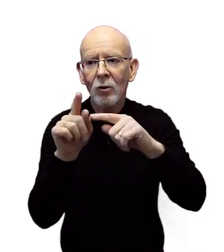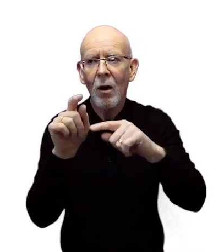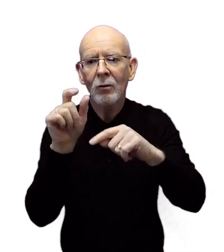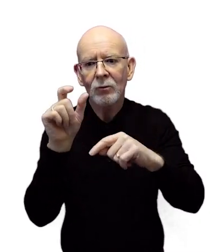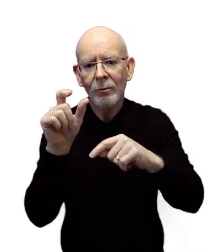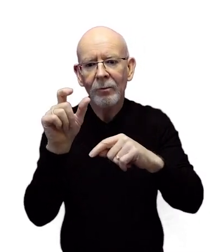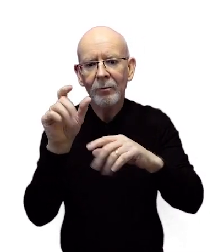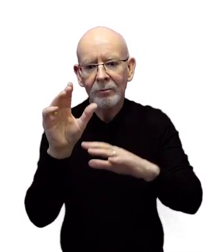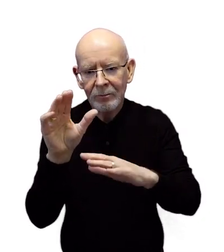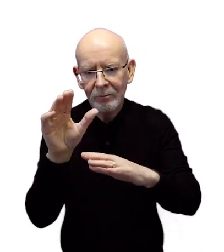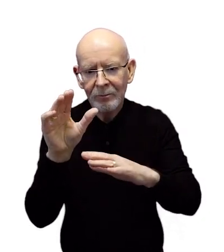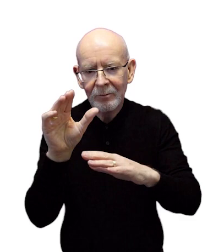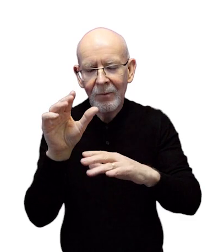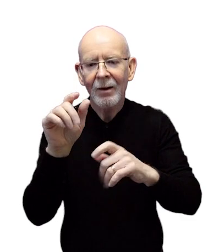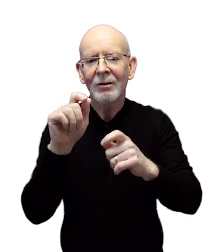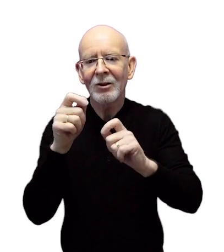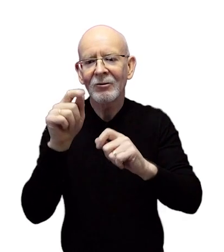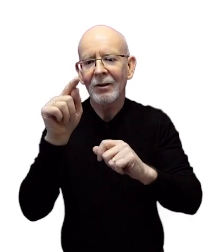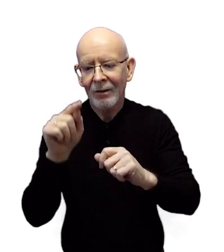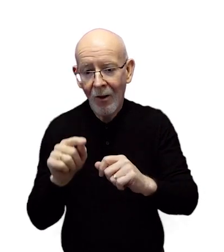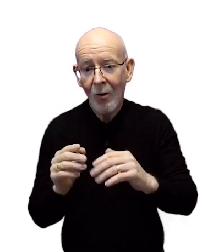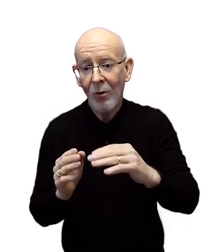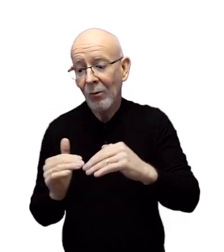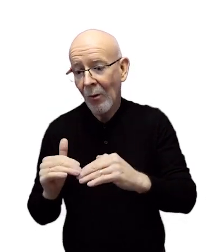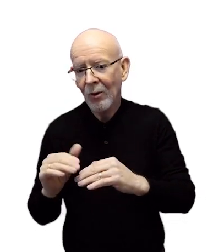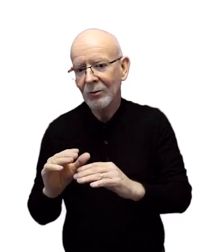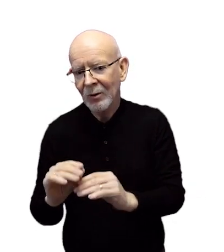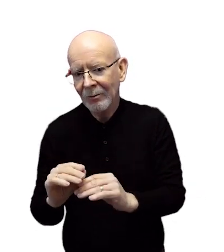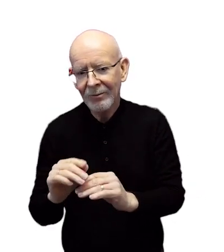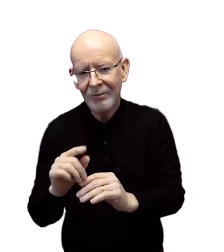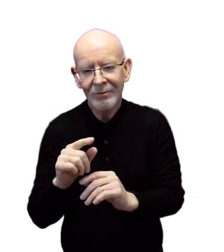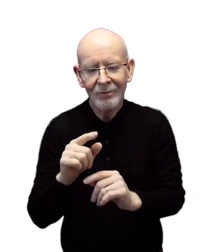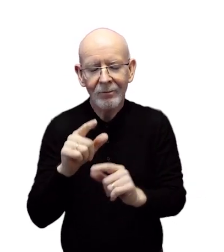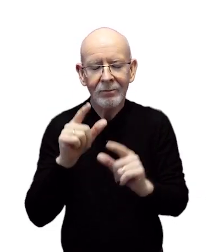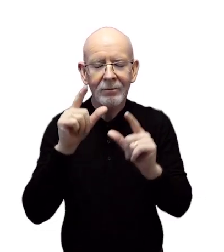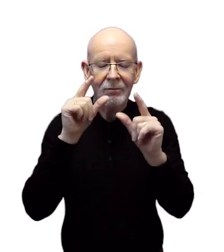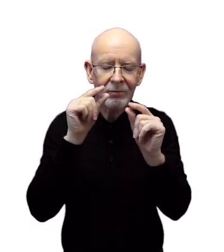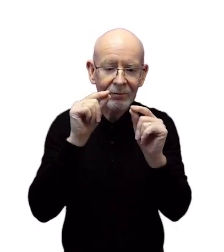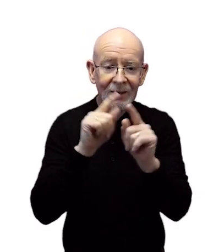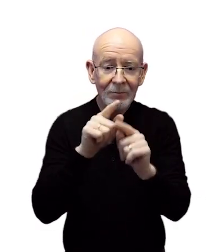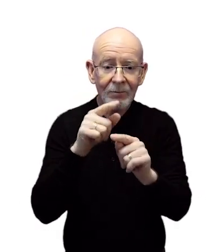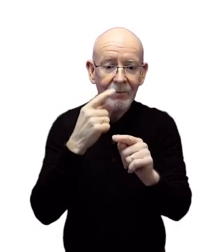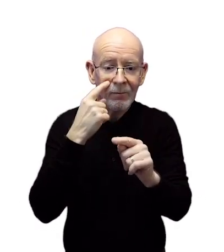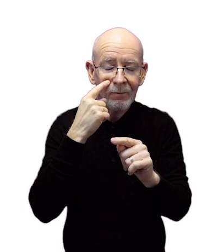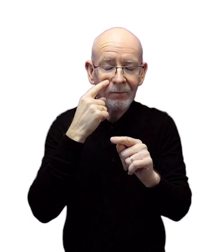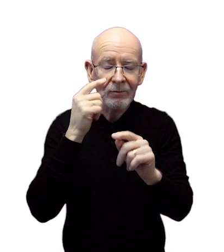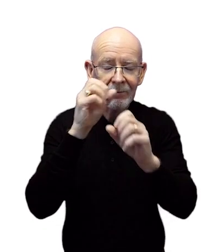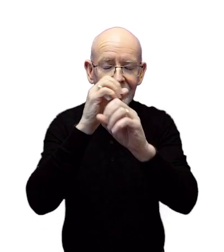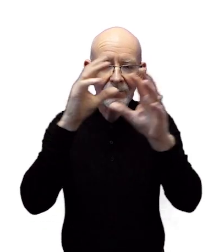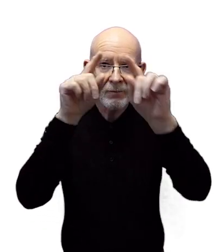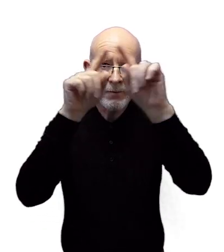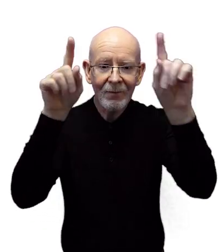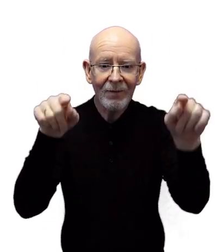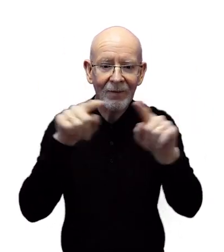to help slow your breathing. Closing your eyes and visualizing a rectangle may help you to focus on your breathing and